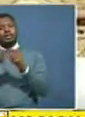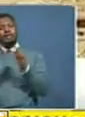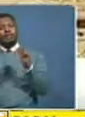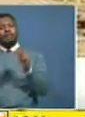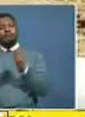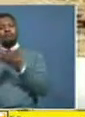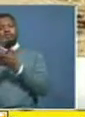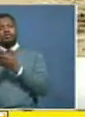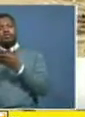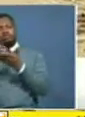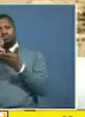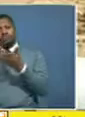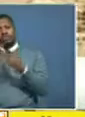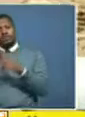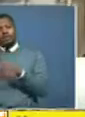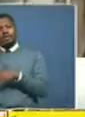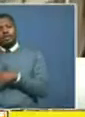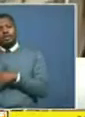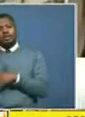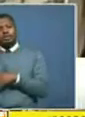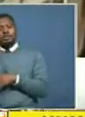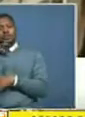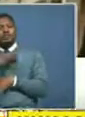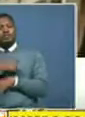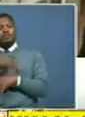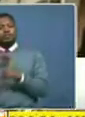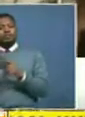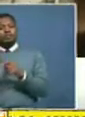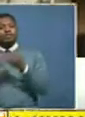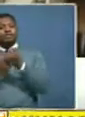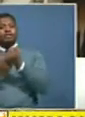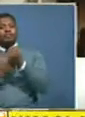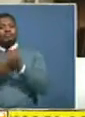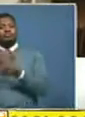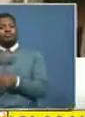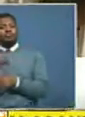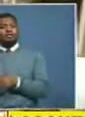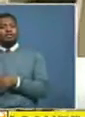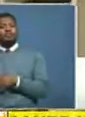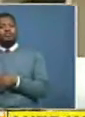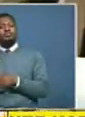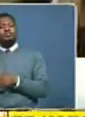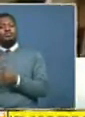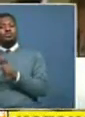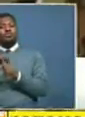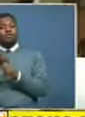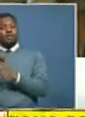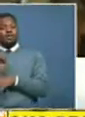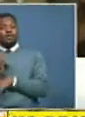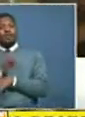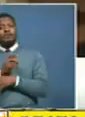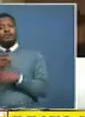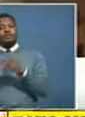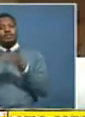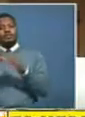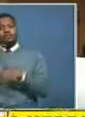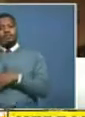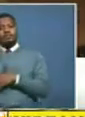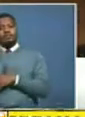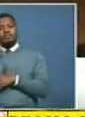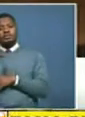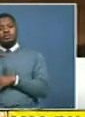tertiary students from Appiatse are to benefit from the foundation's scholarship scheme. The executive director of